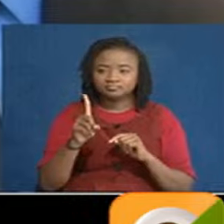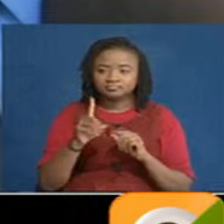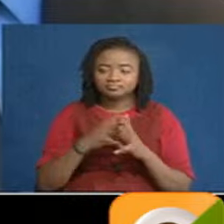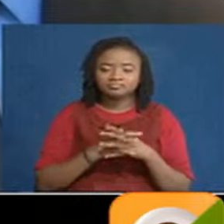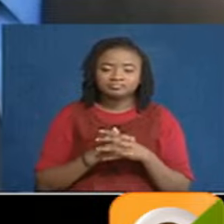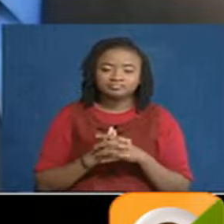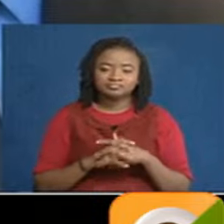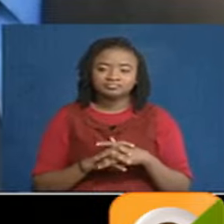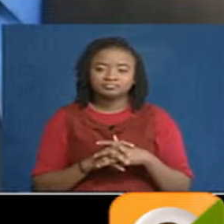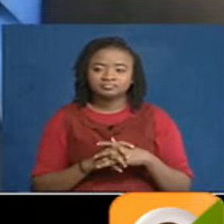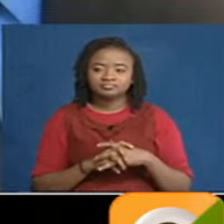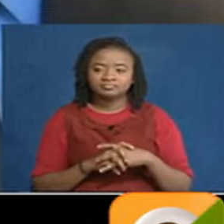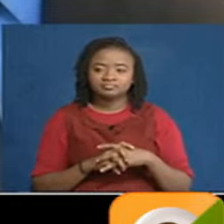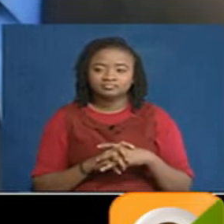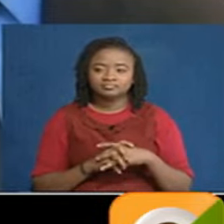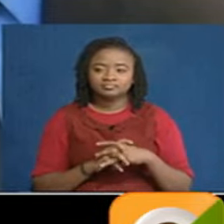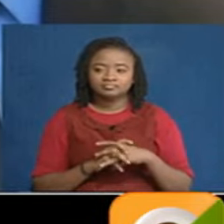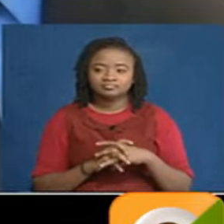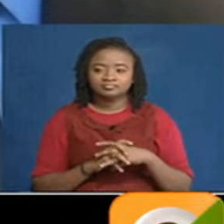Yes. Good evening.